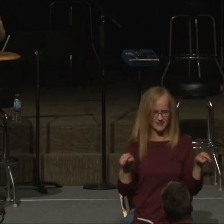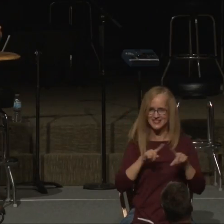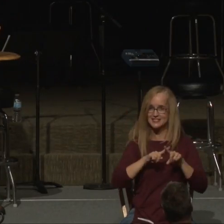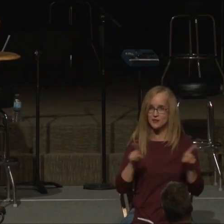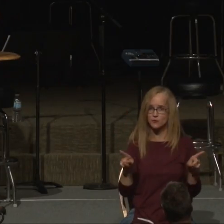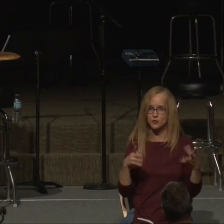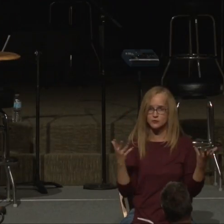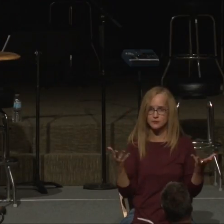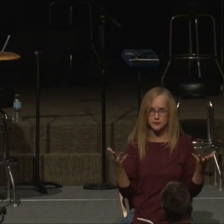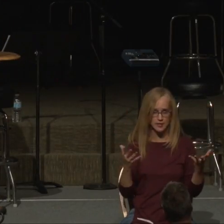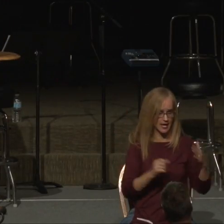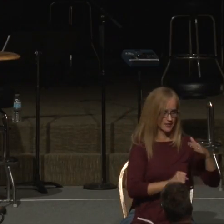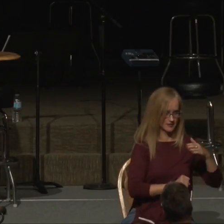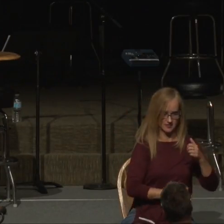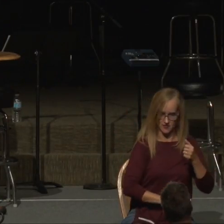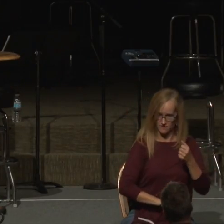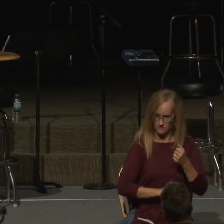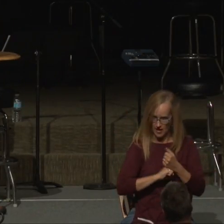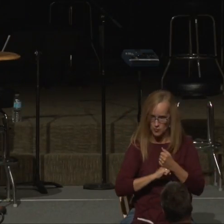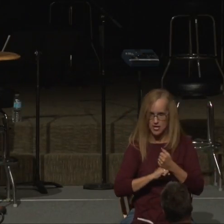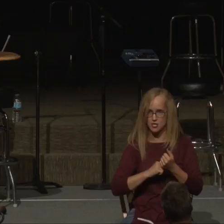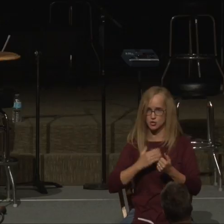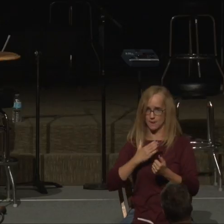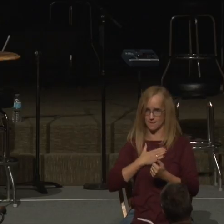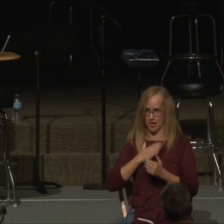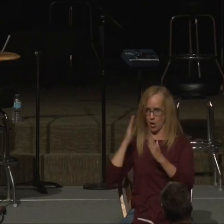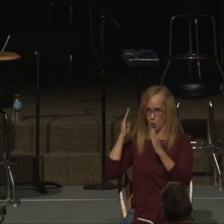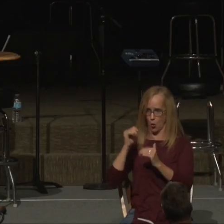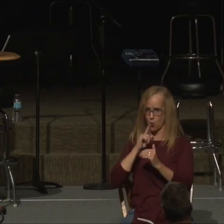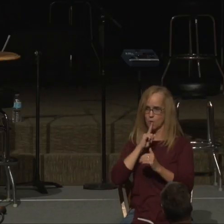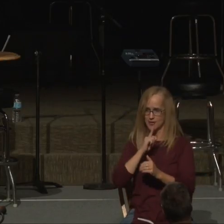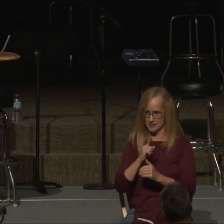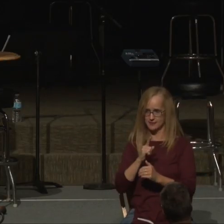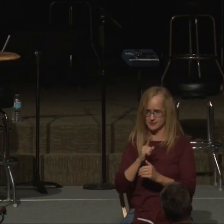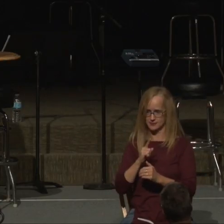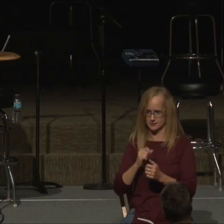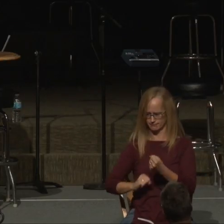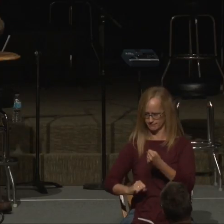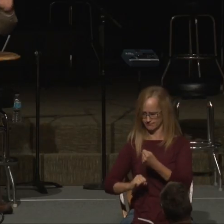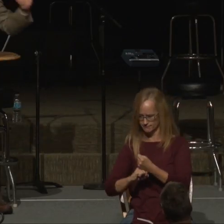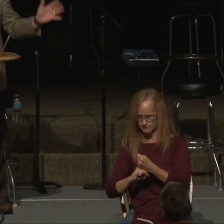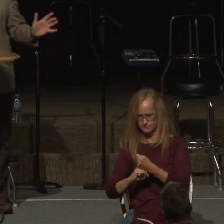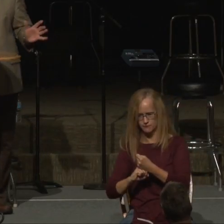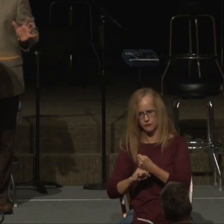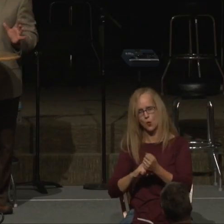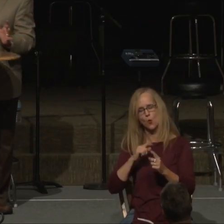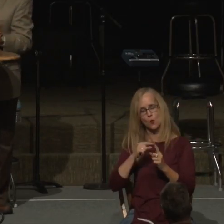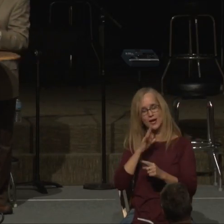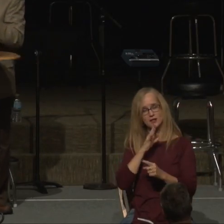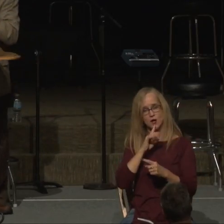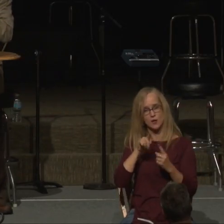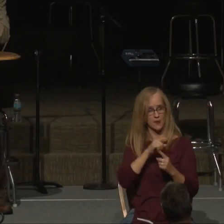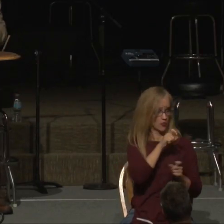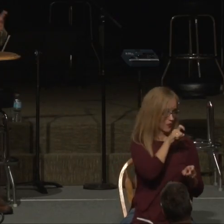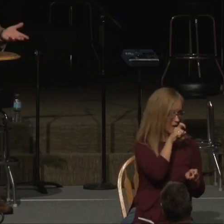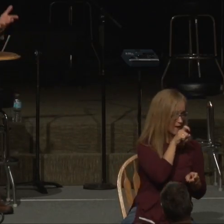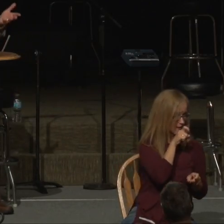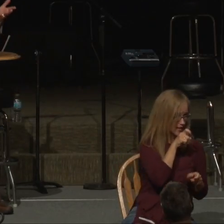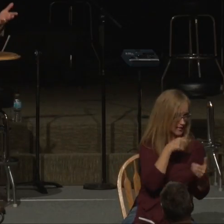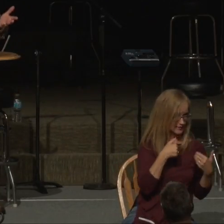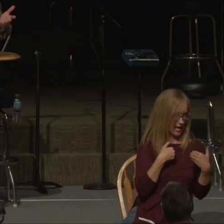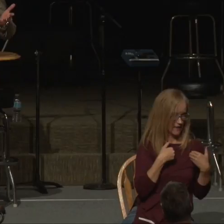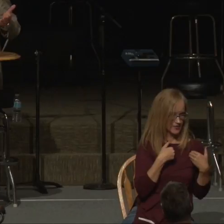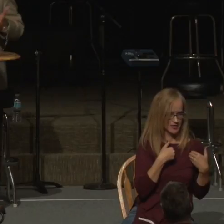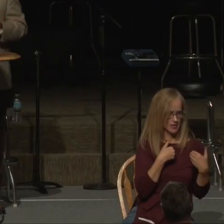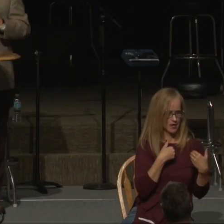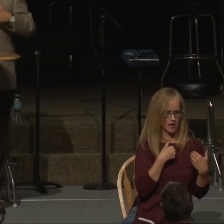the foundation upon which my hope is laid. You see, when I talk about the Hawkeyes having an undefeated